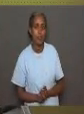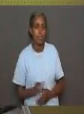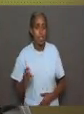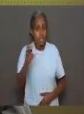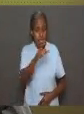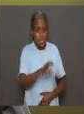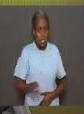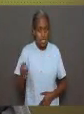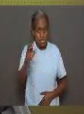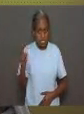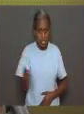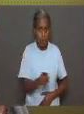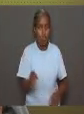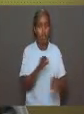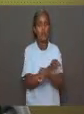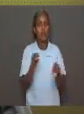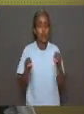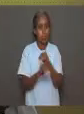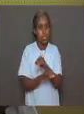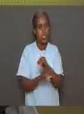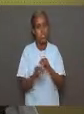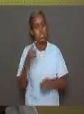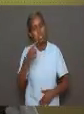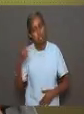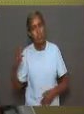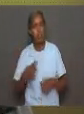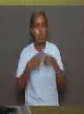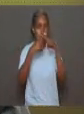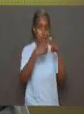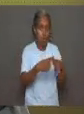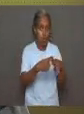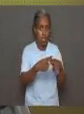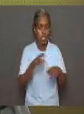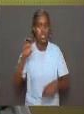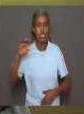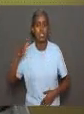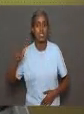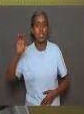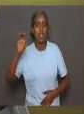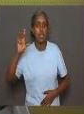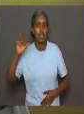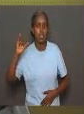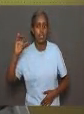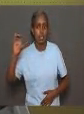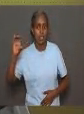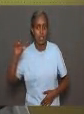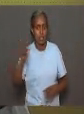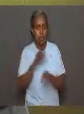Circular permutations are sometimes called cyclic permutations.